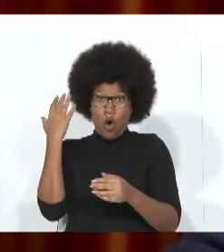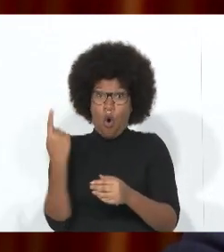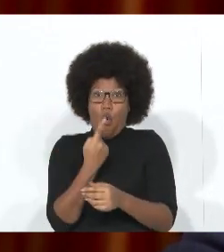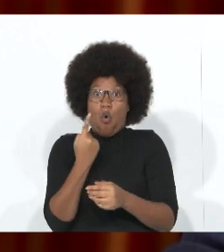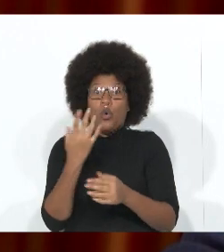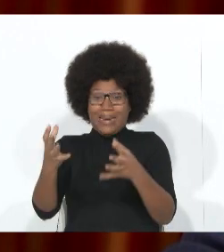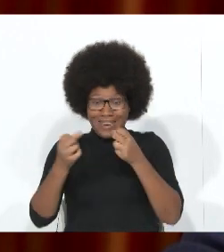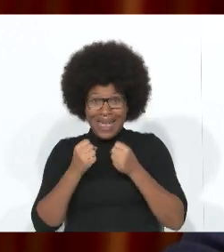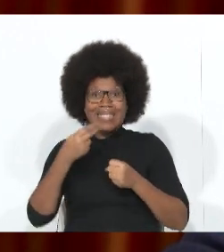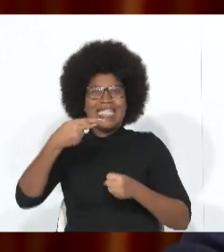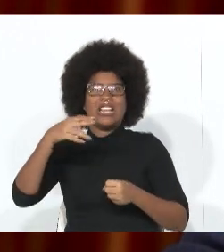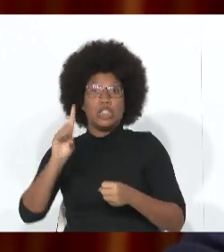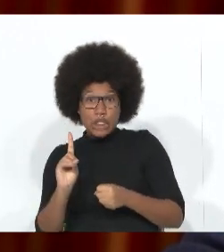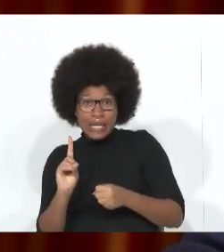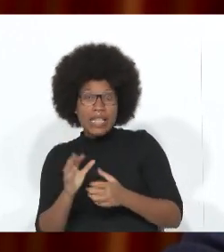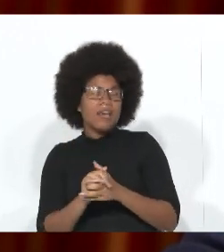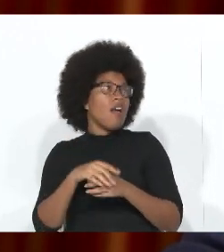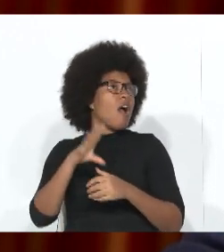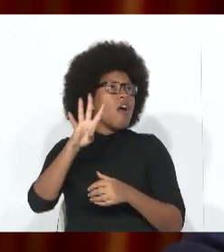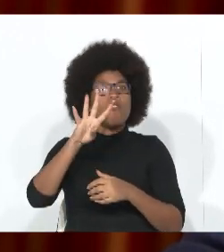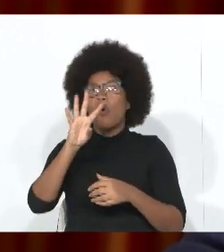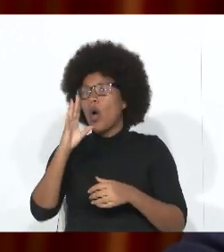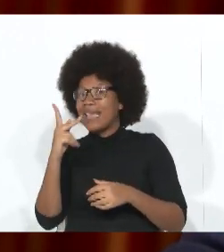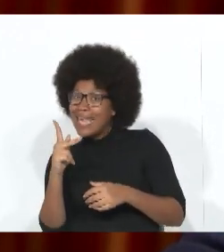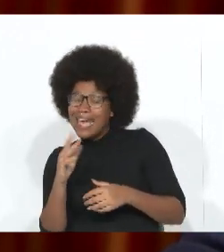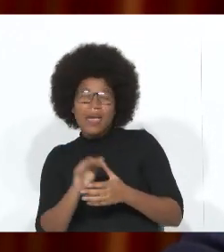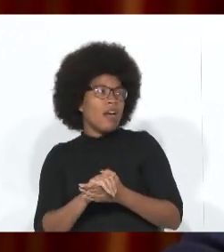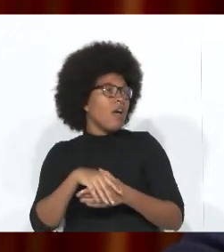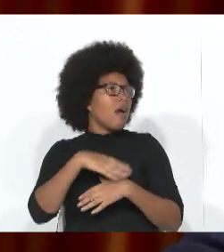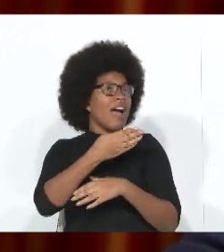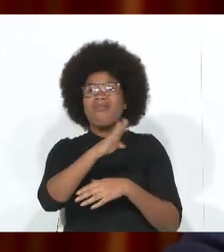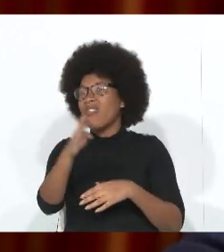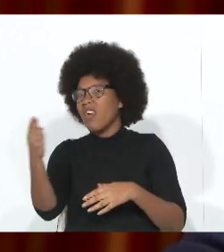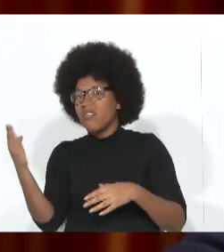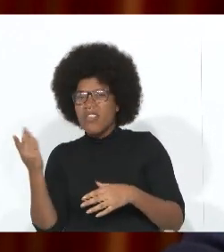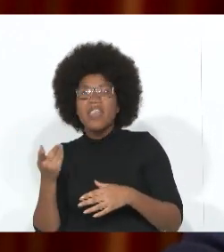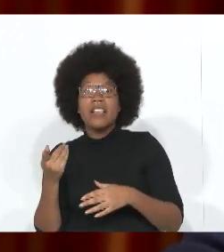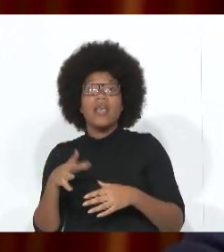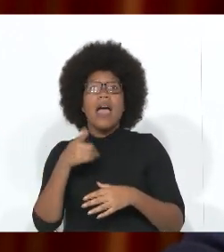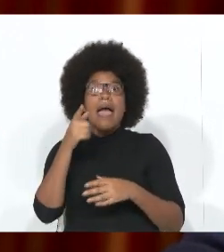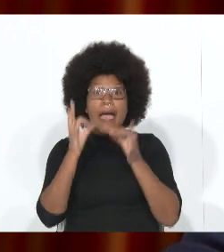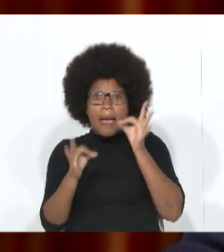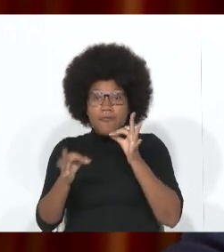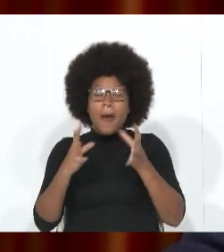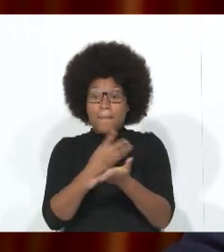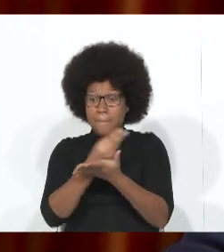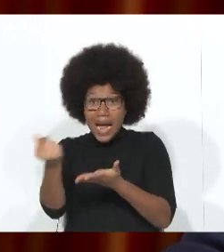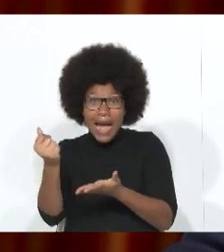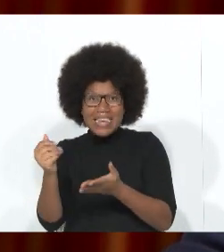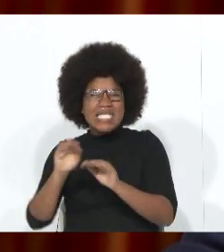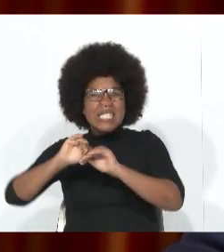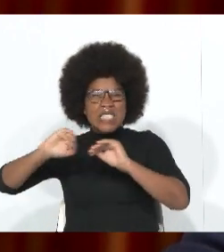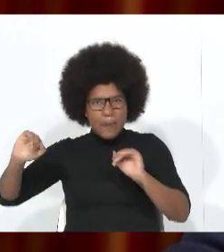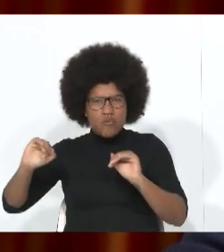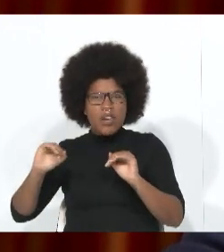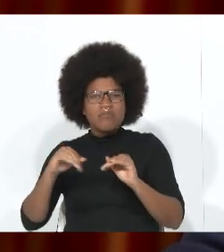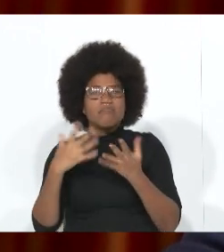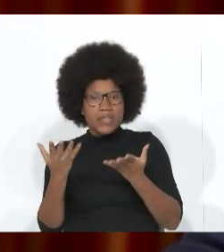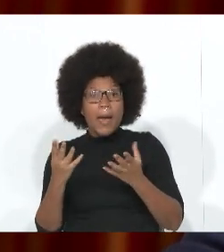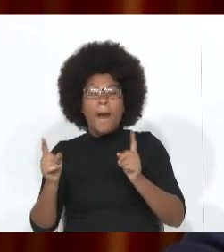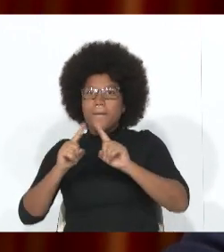high definition, 4K resolution, and ultra-high definition video quality, interactive